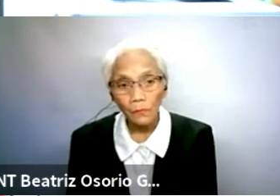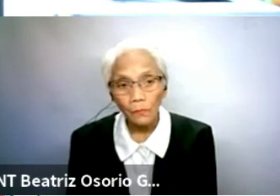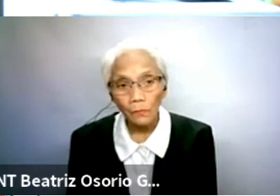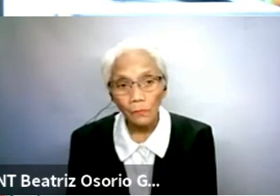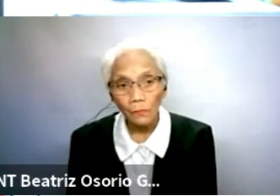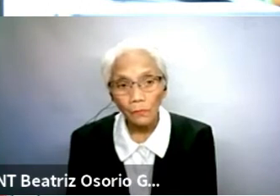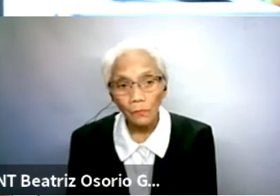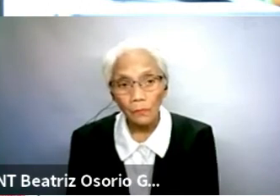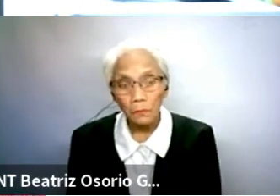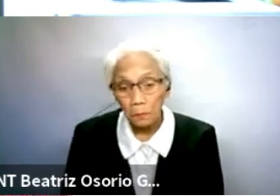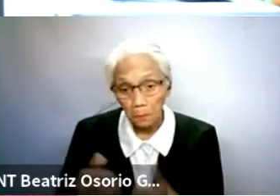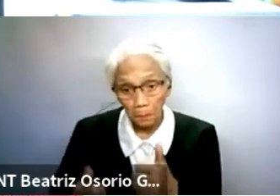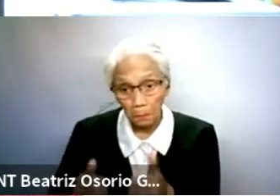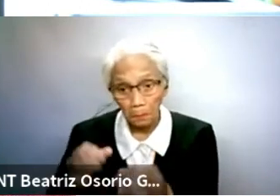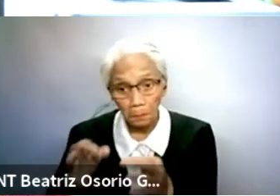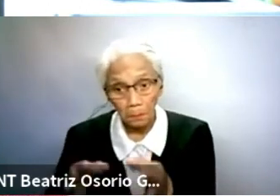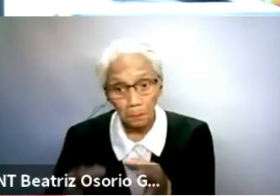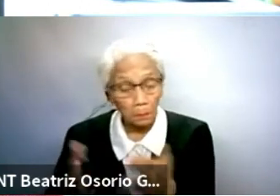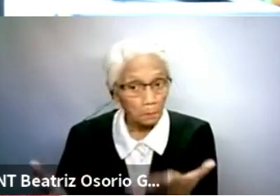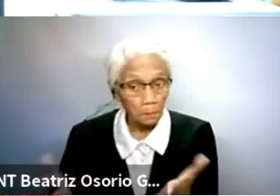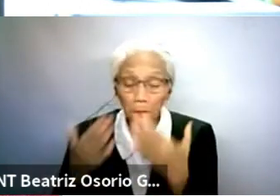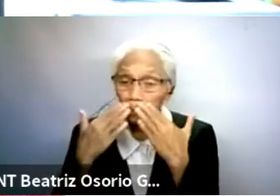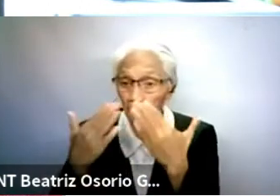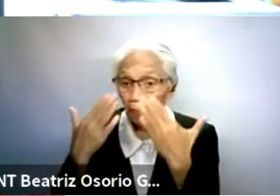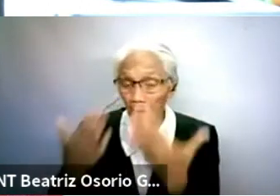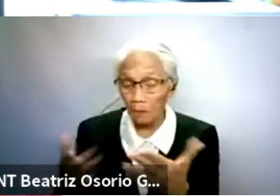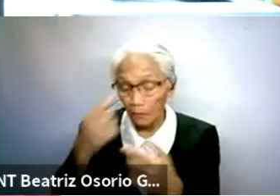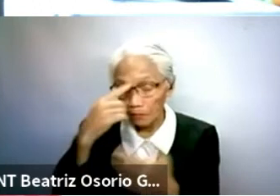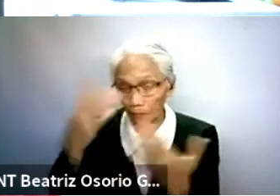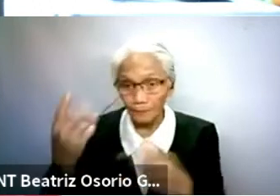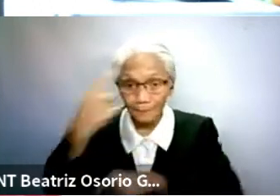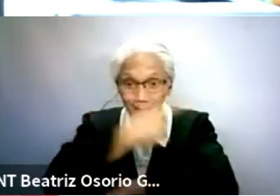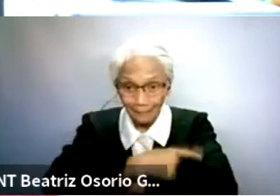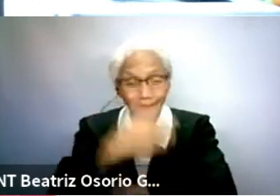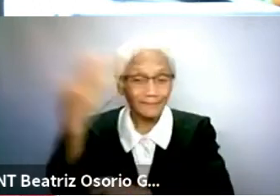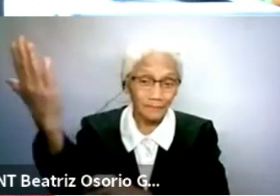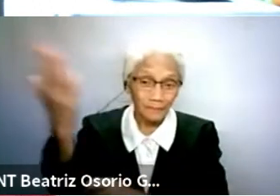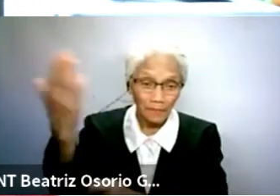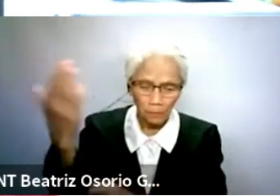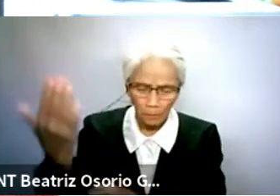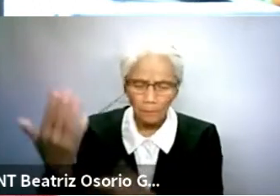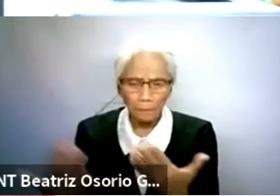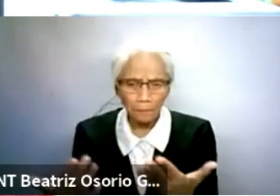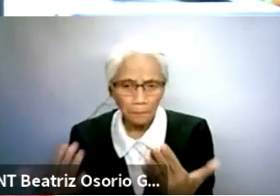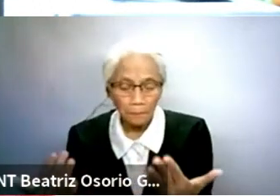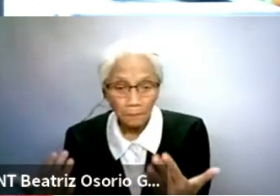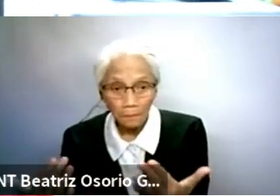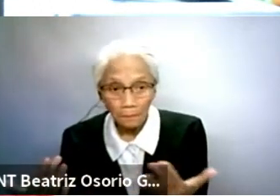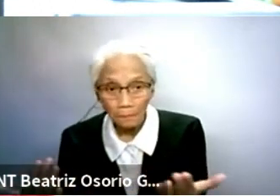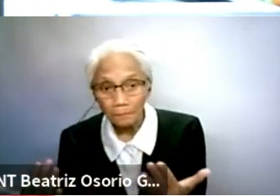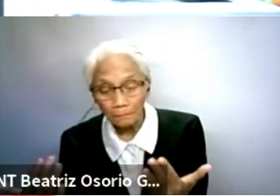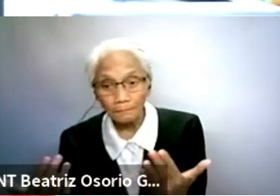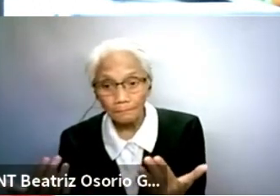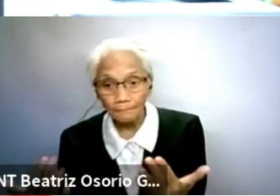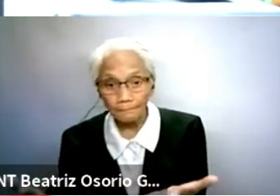If not, maybe we thank you very much for today's presentation and this exchange in